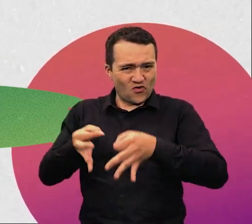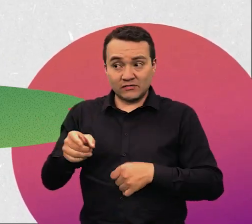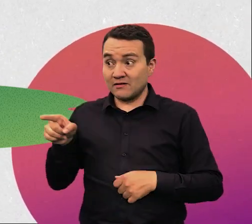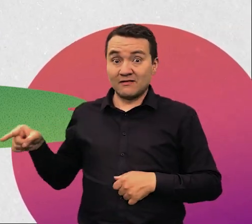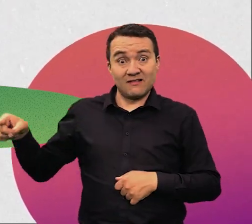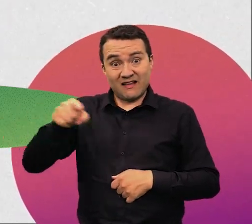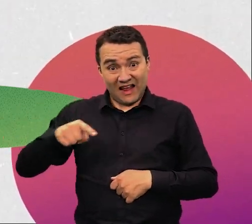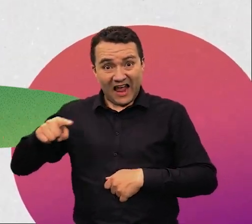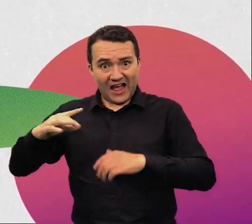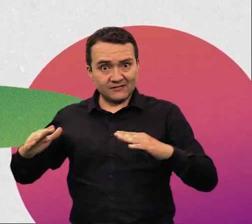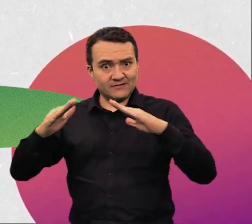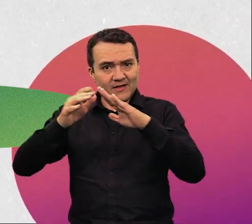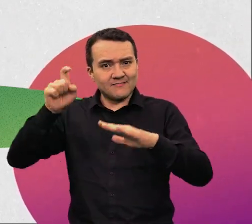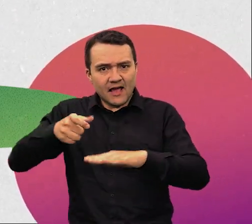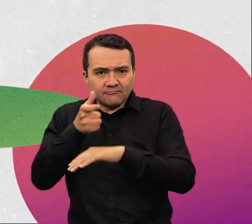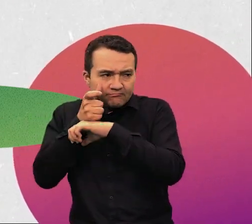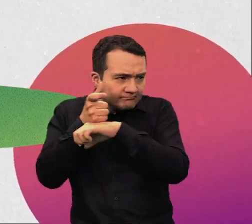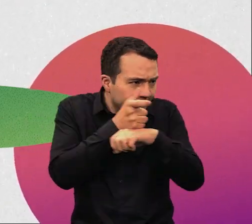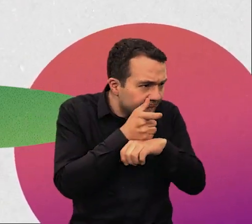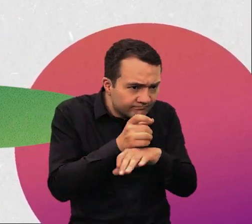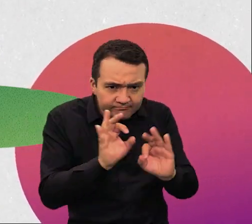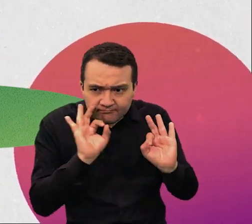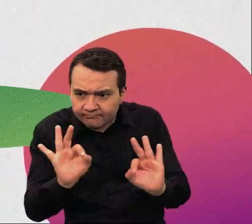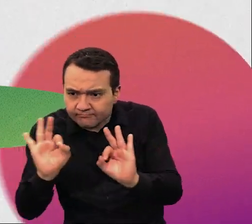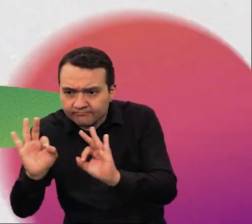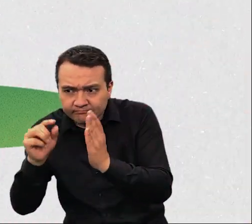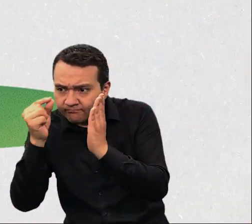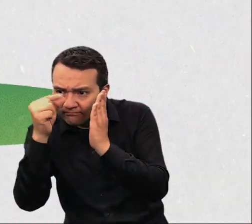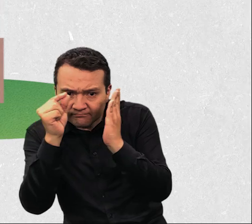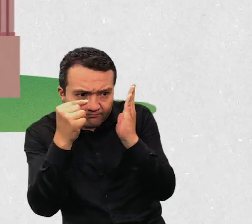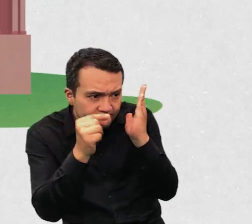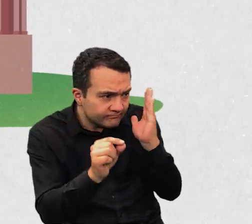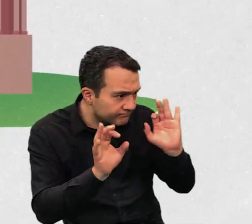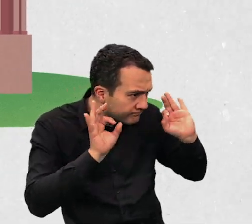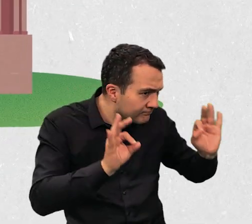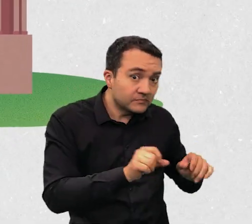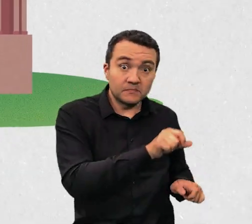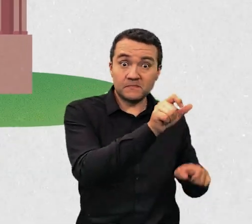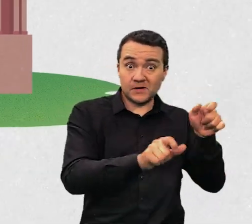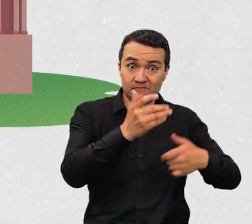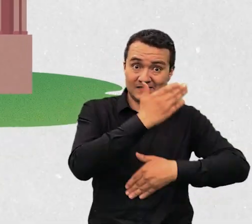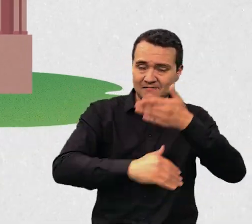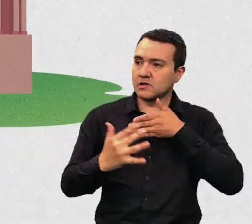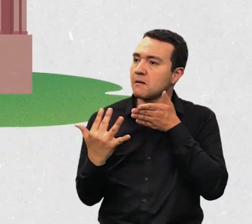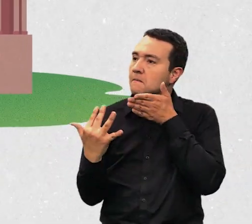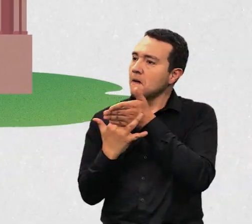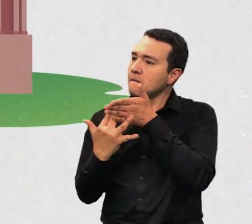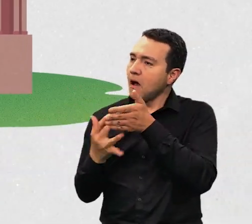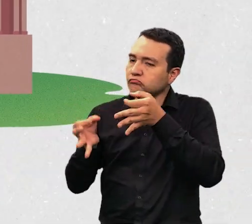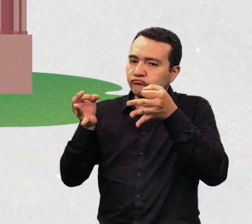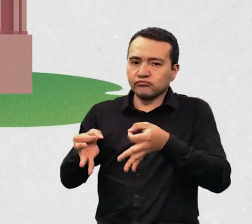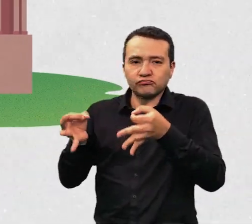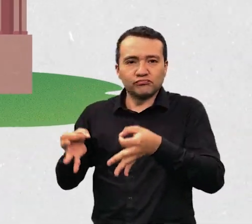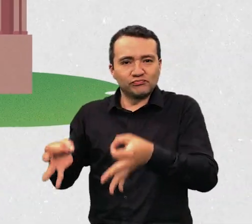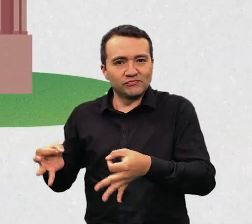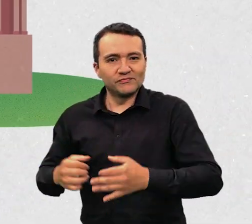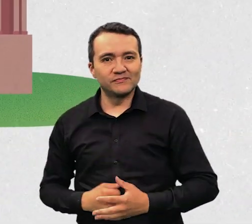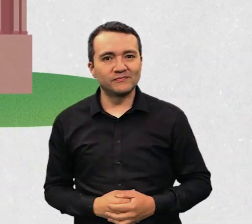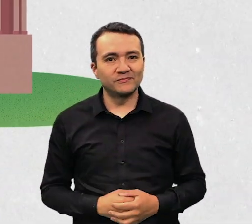Courts and tribunals shall implement effective supervision to guarantee adequate access to justice for persons with